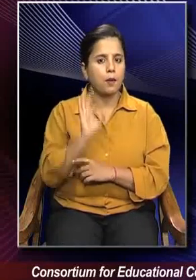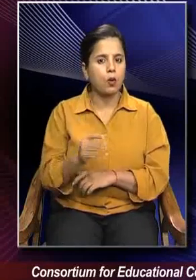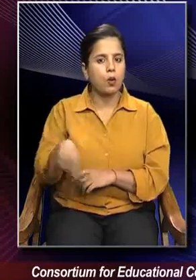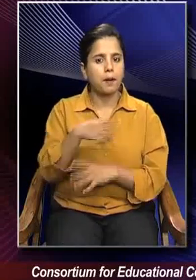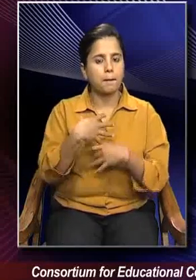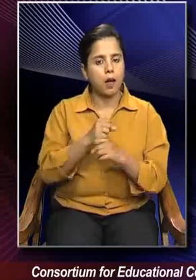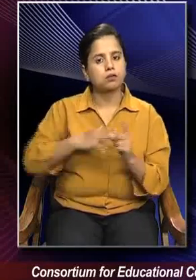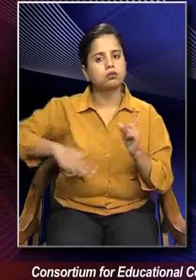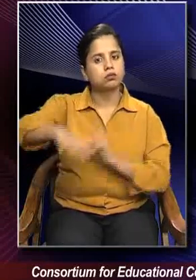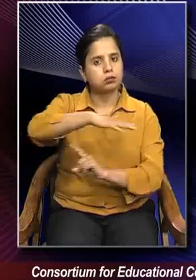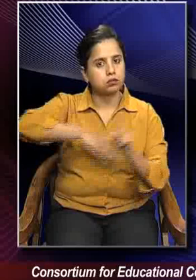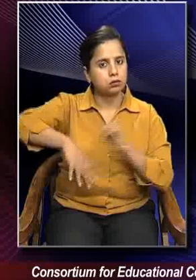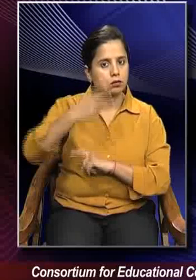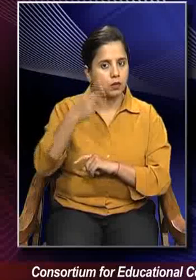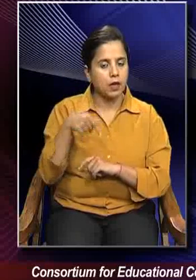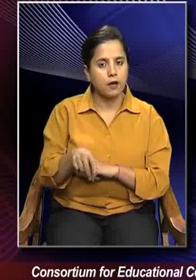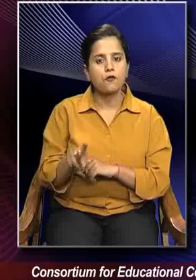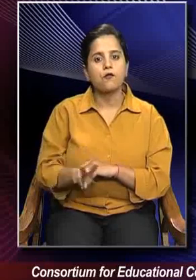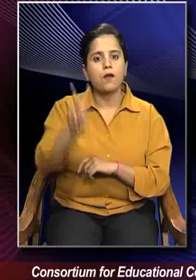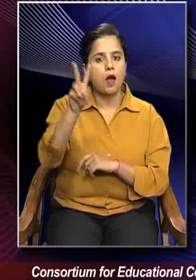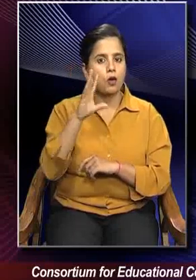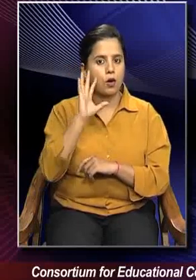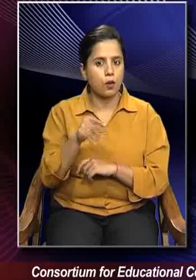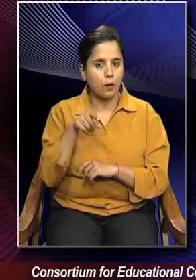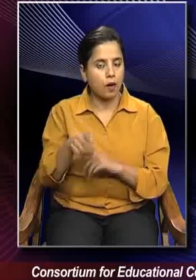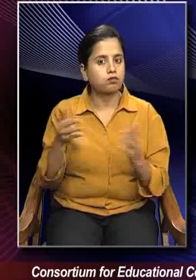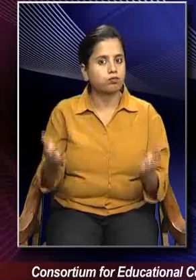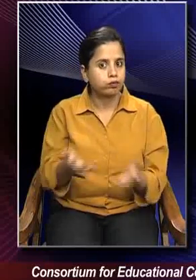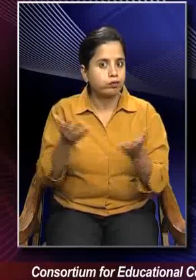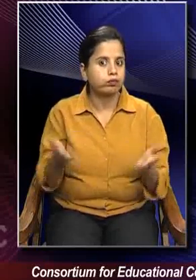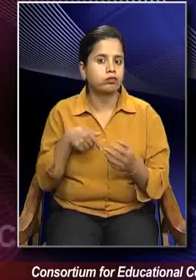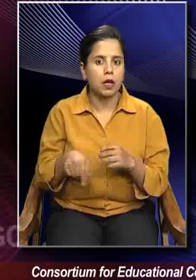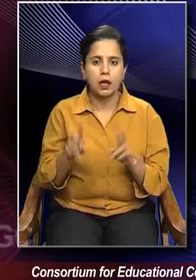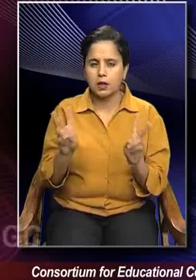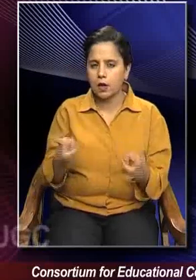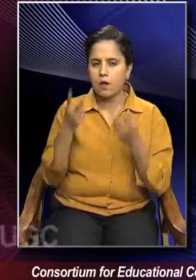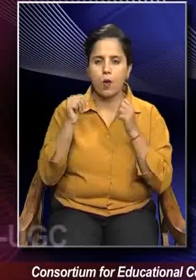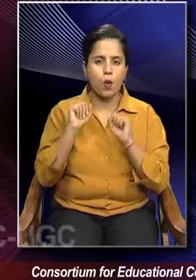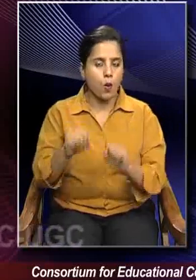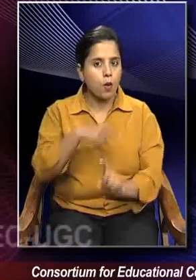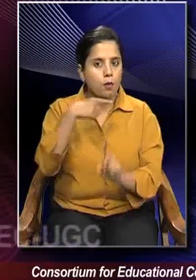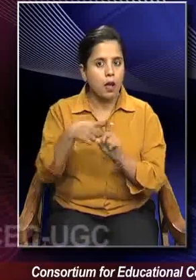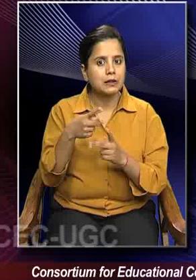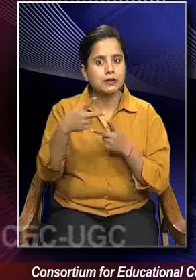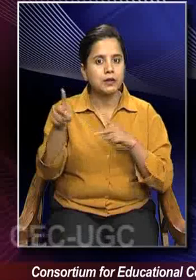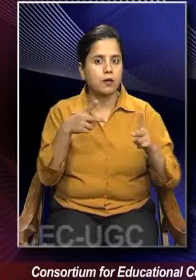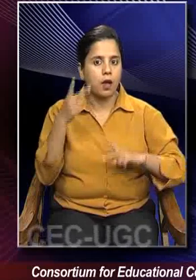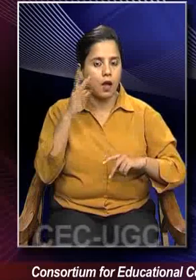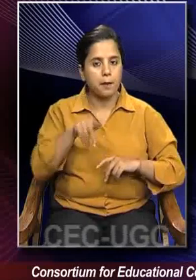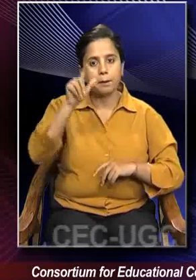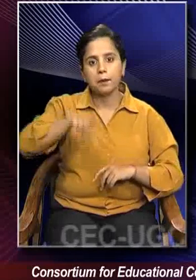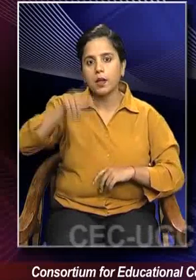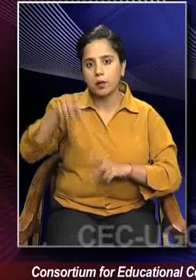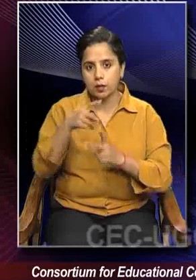an environment that value and embrace the uniqueness and the differences among